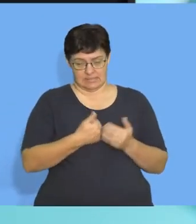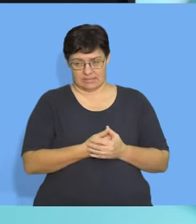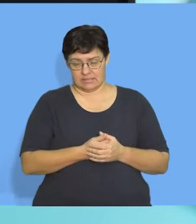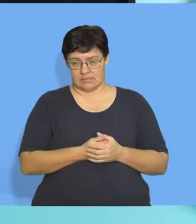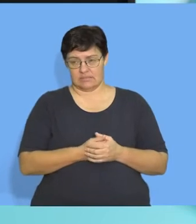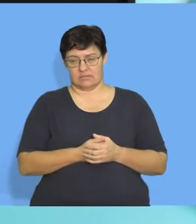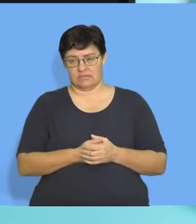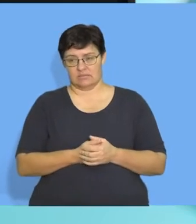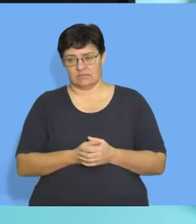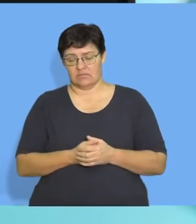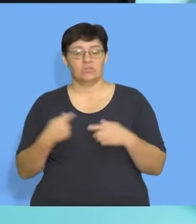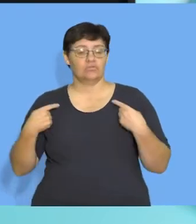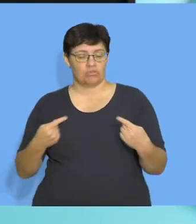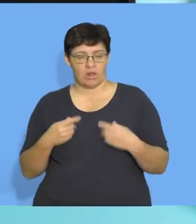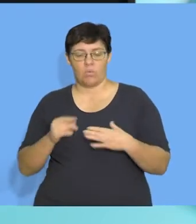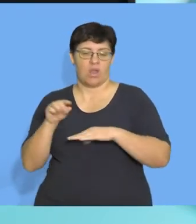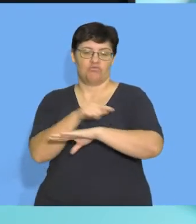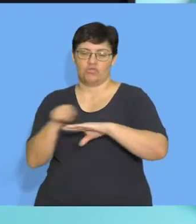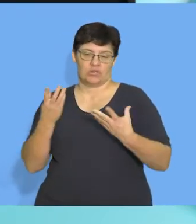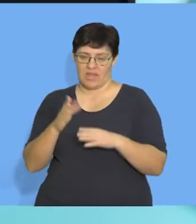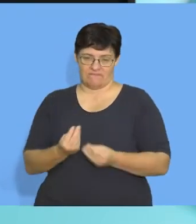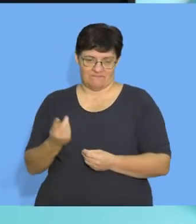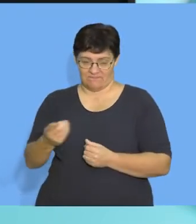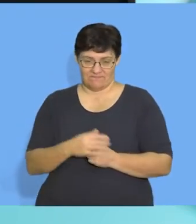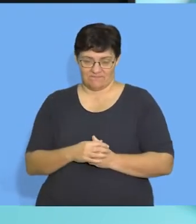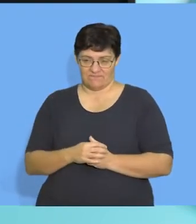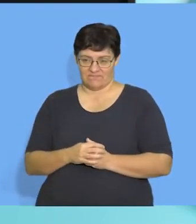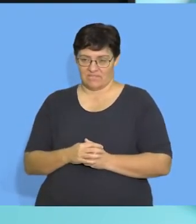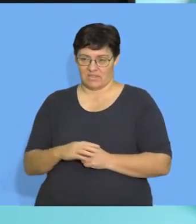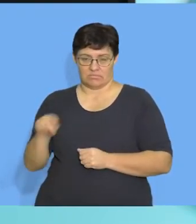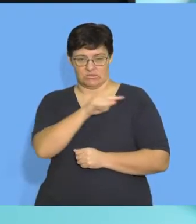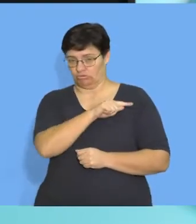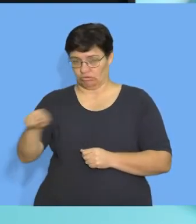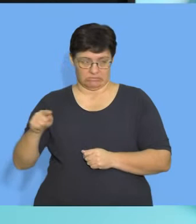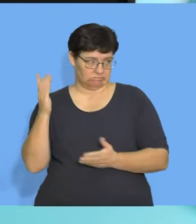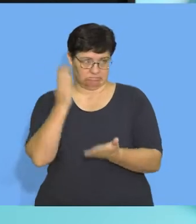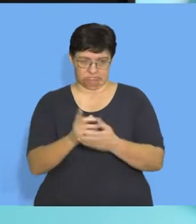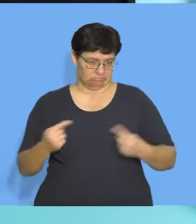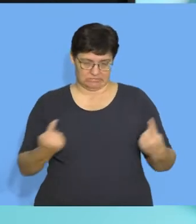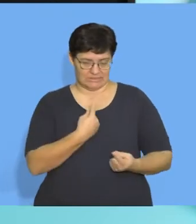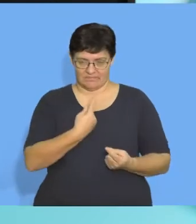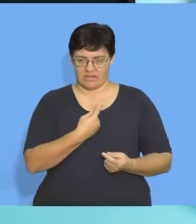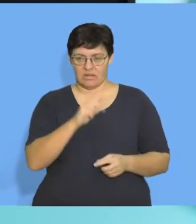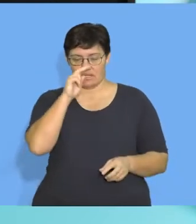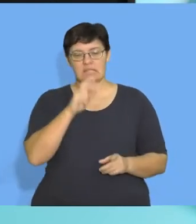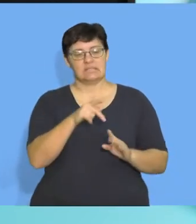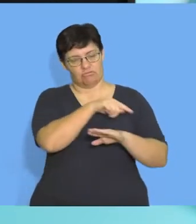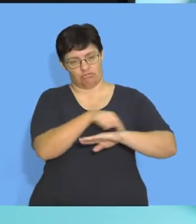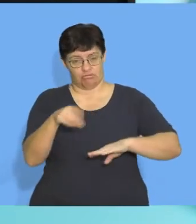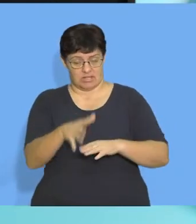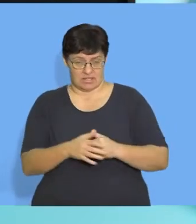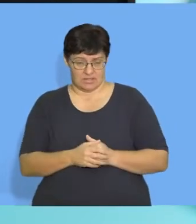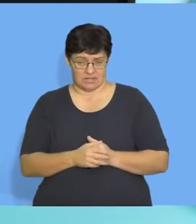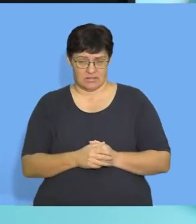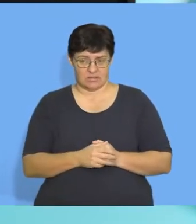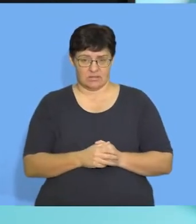I struggle because I don't have a ruler on this, and I can't draw straight lines on my own. I need a ruler. So I